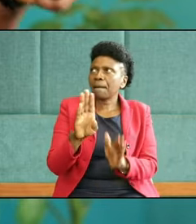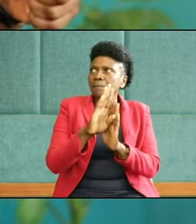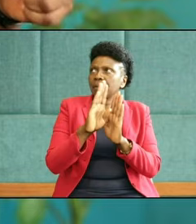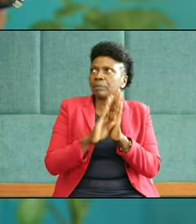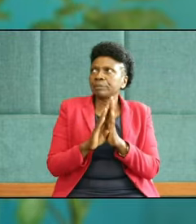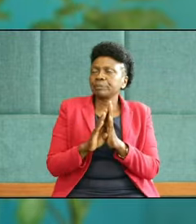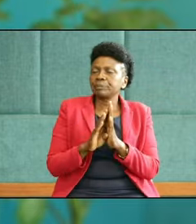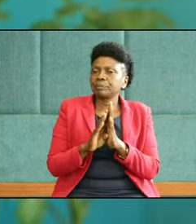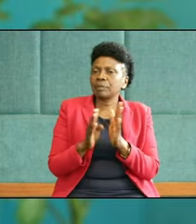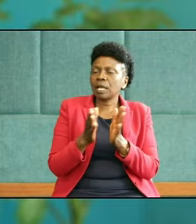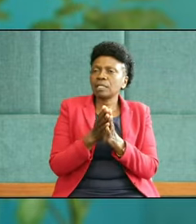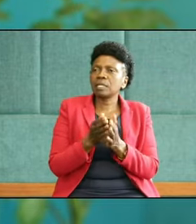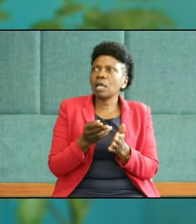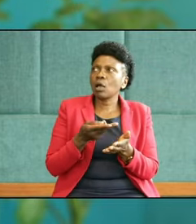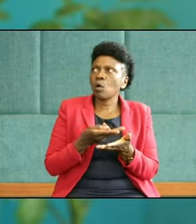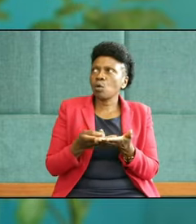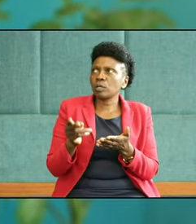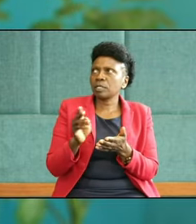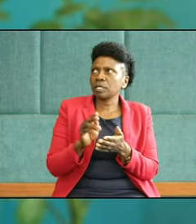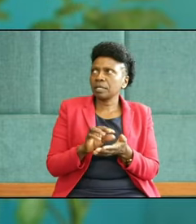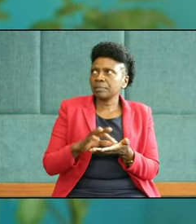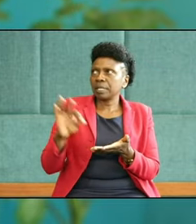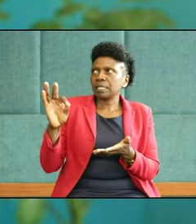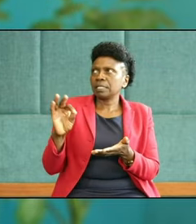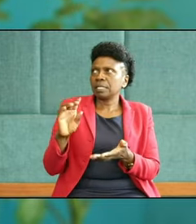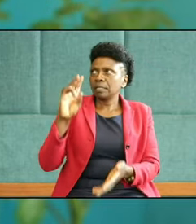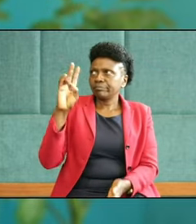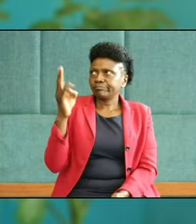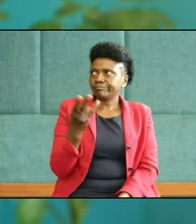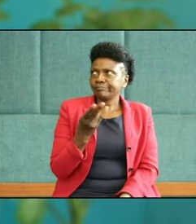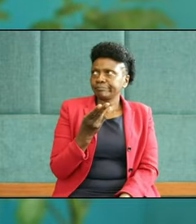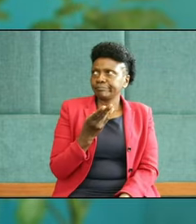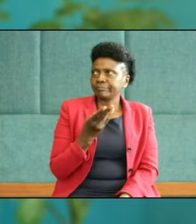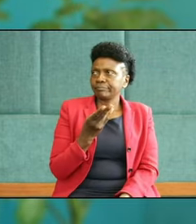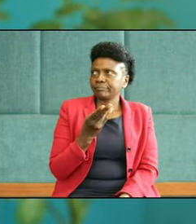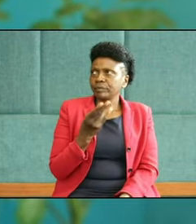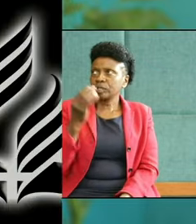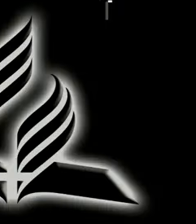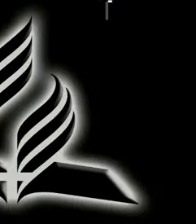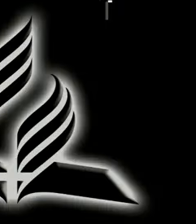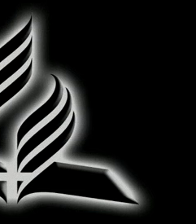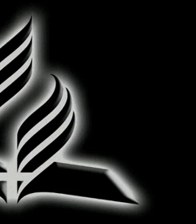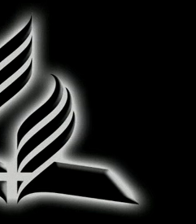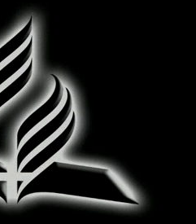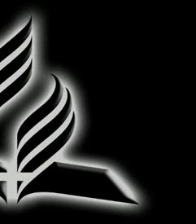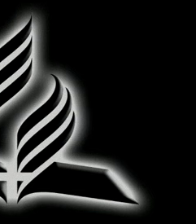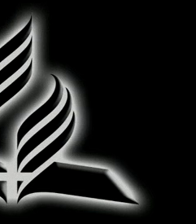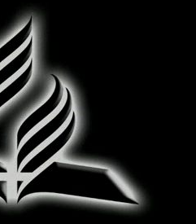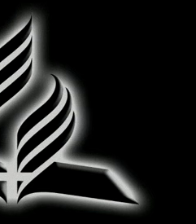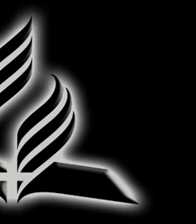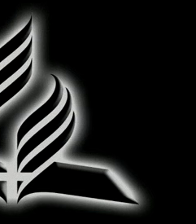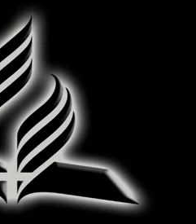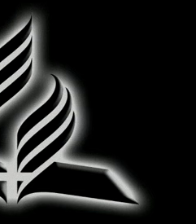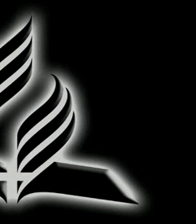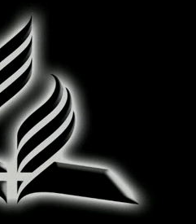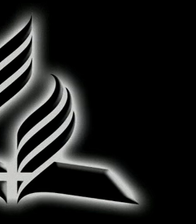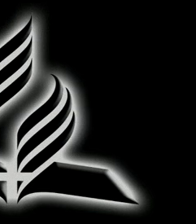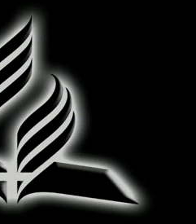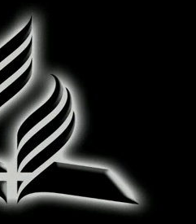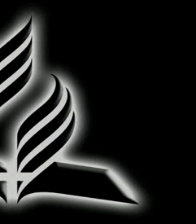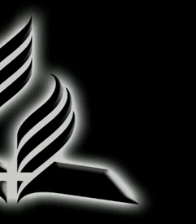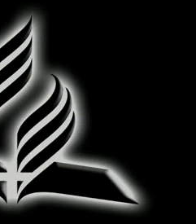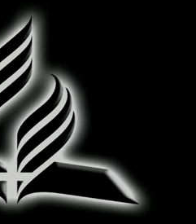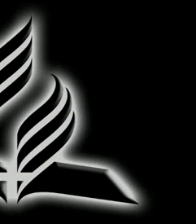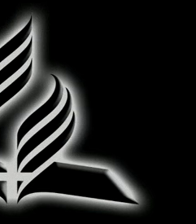the Holy Spirit. Seventh-day Adventists pursue this mission through Christ-like living,